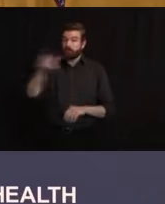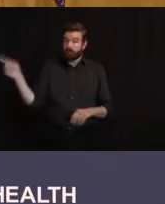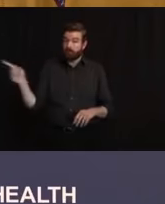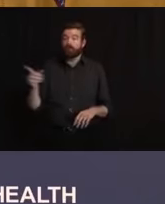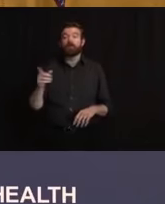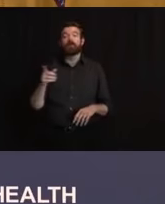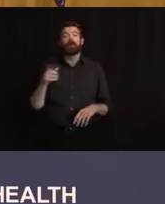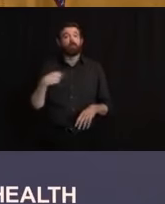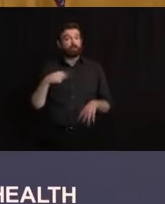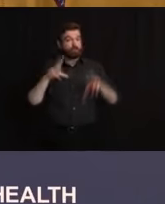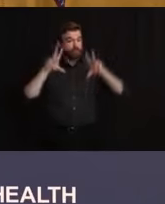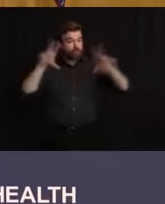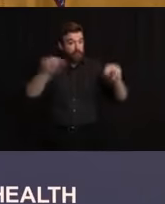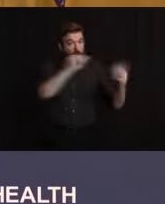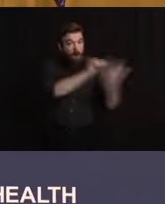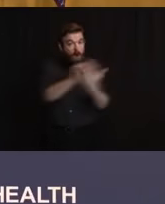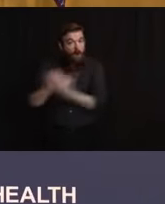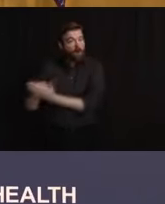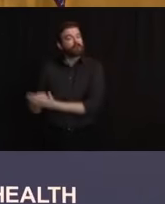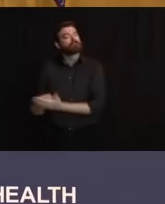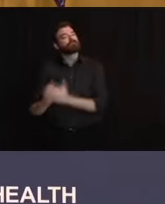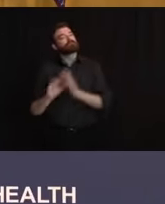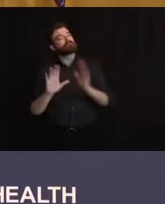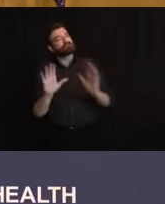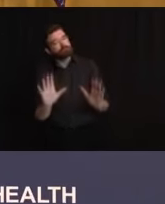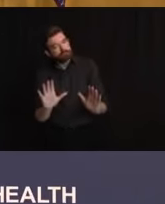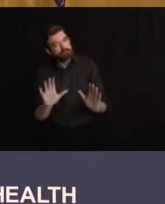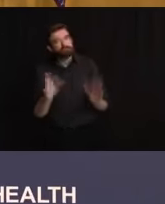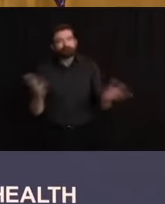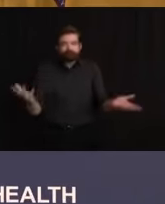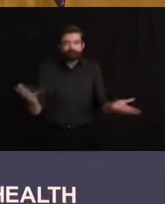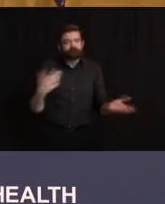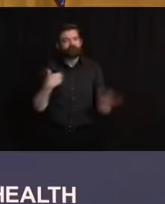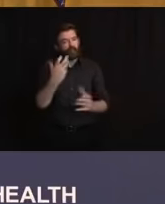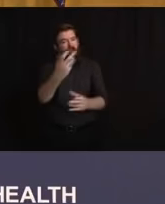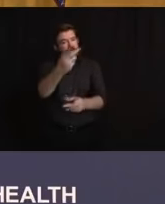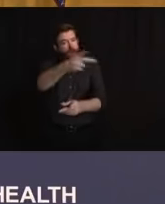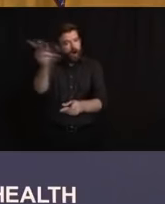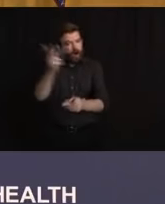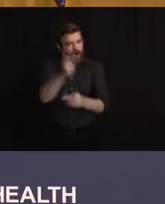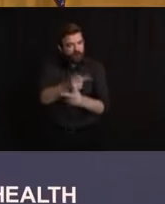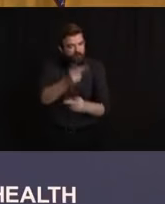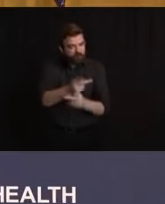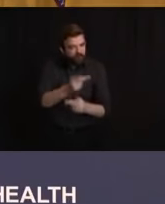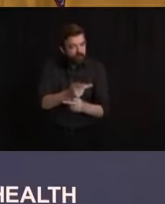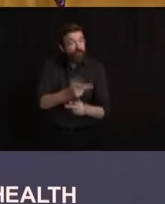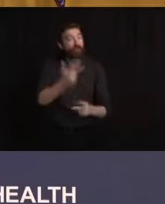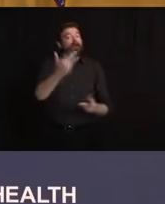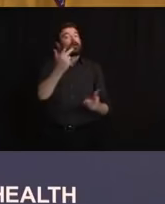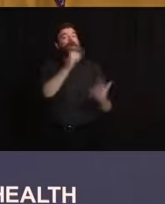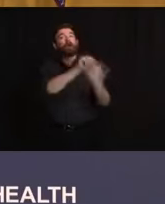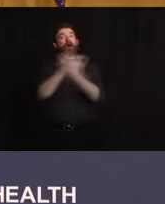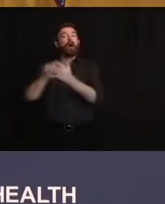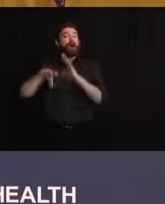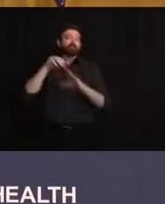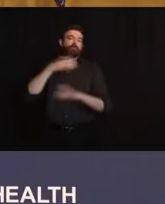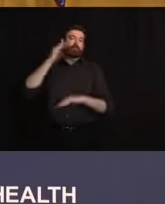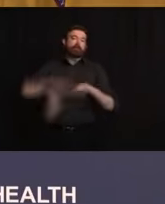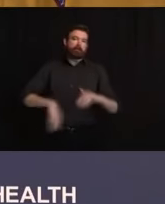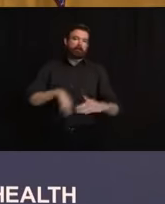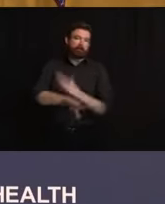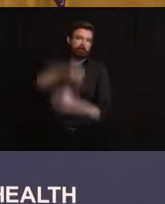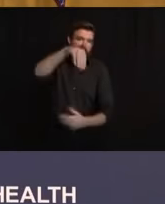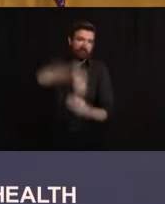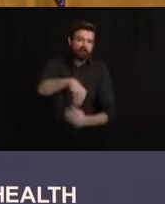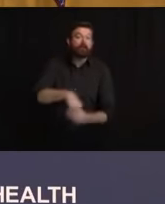than inside. So that's a good thing. If you are going to do it, please keep social distancing so